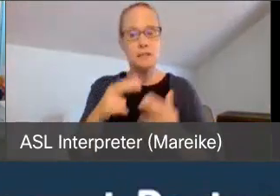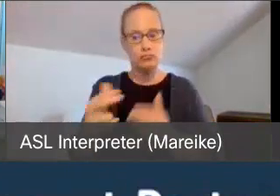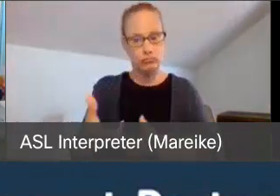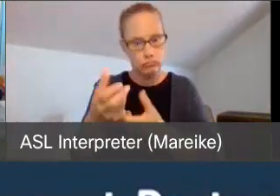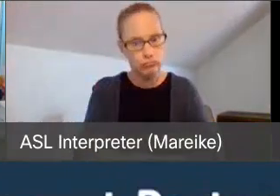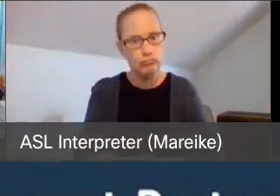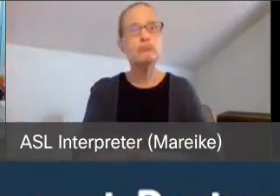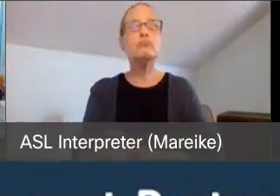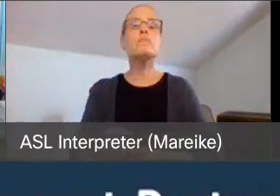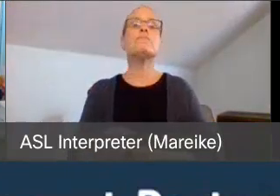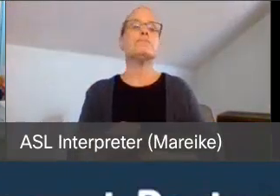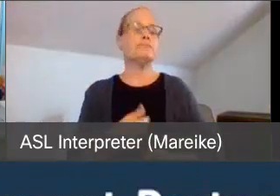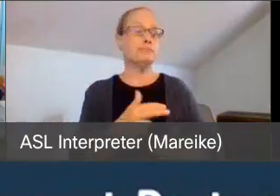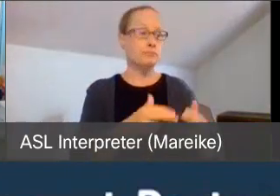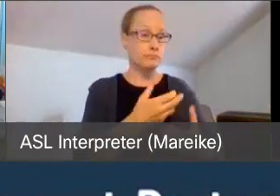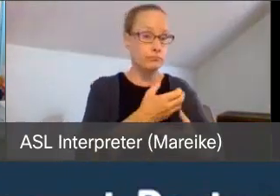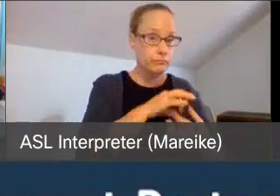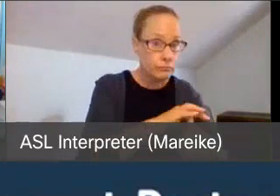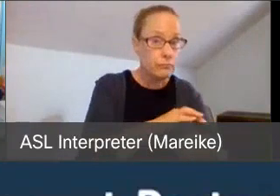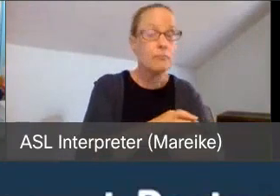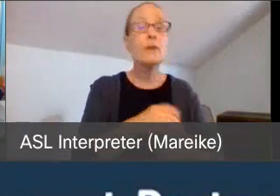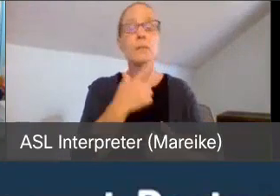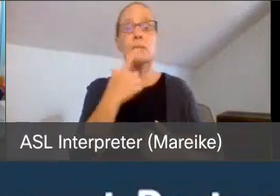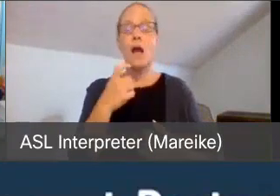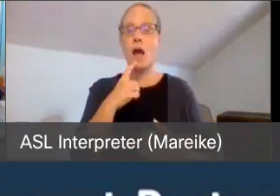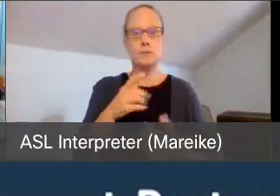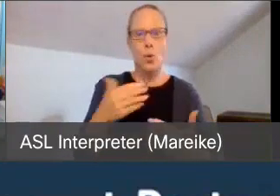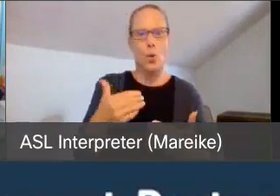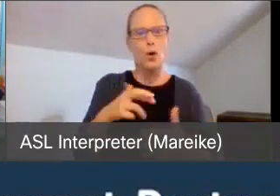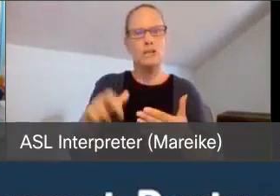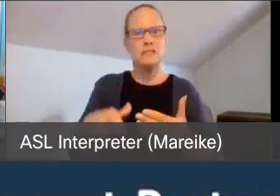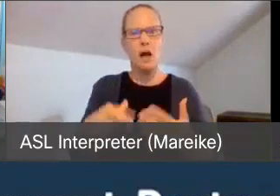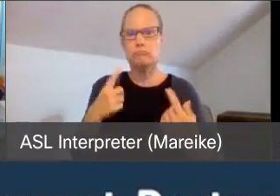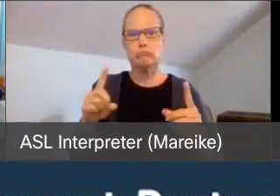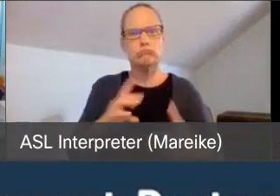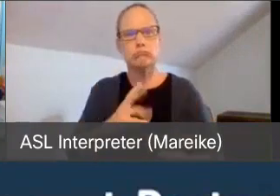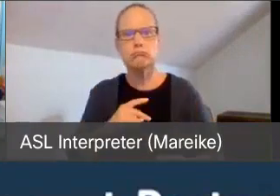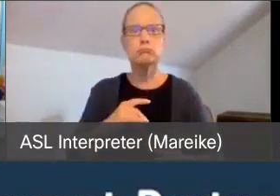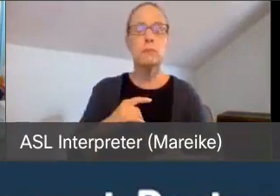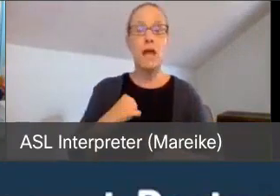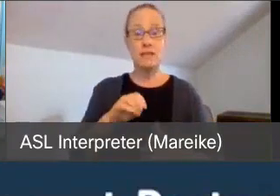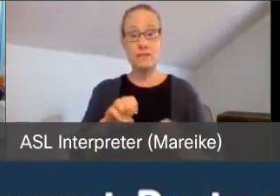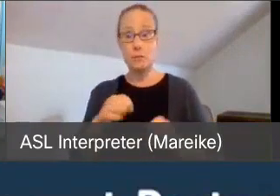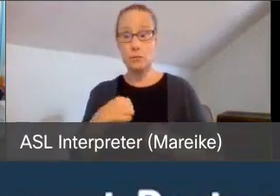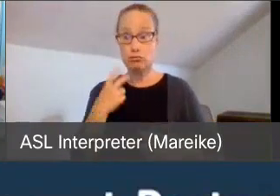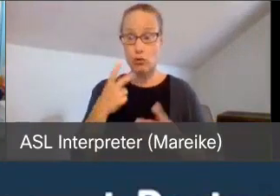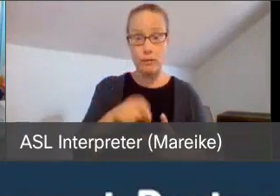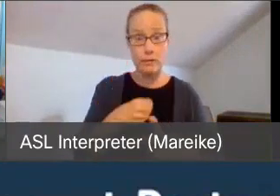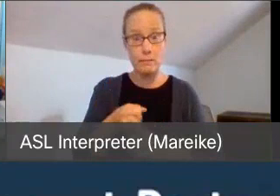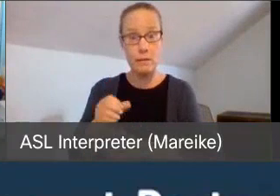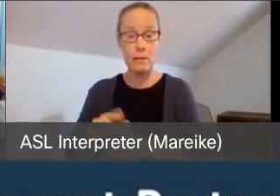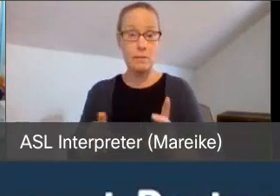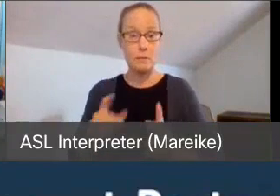that relationship building, because of the amazing outcomes and evaluations that we saw and the impact on the people